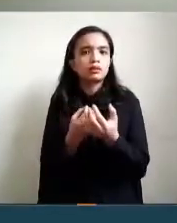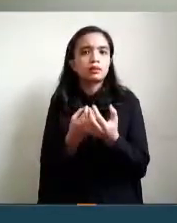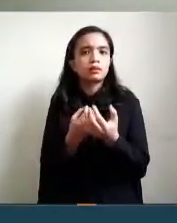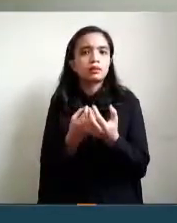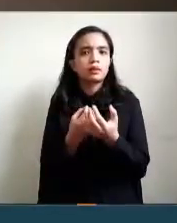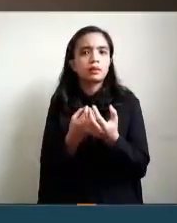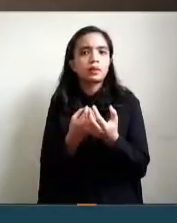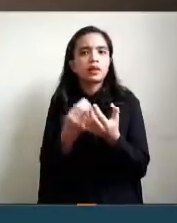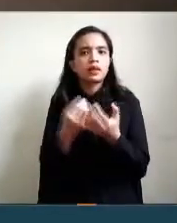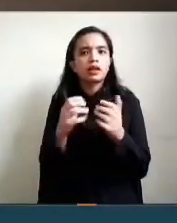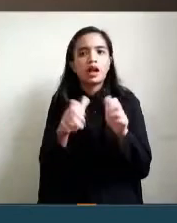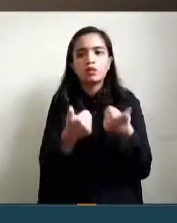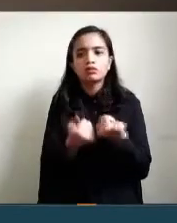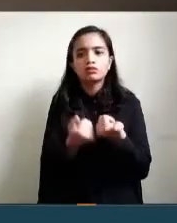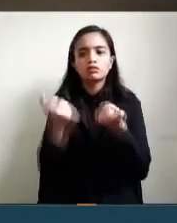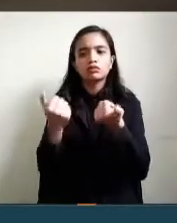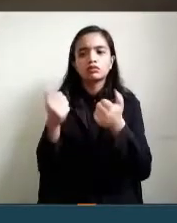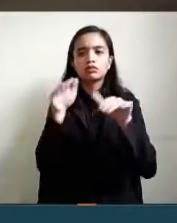demographics.